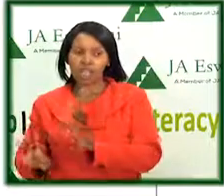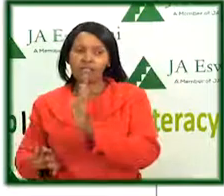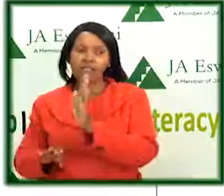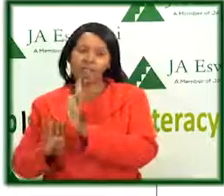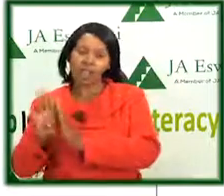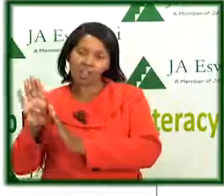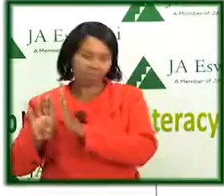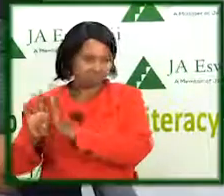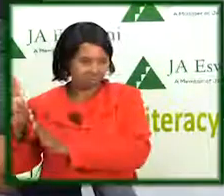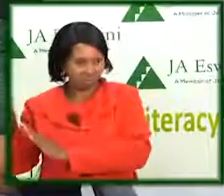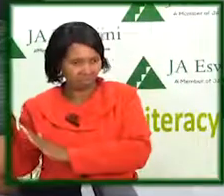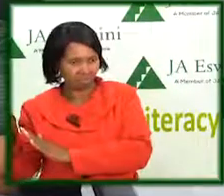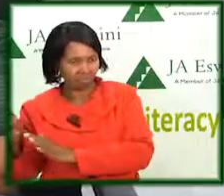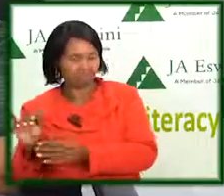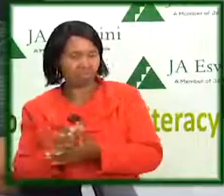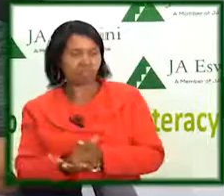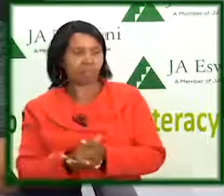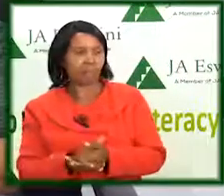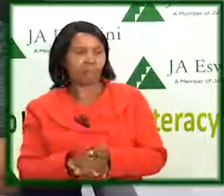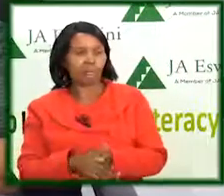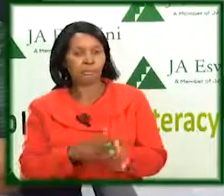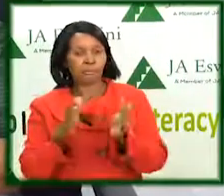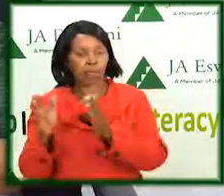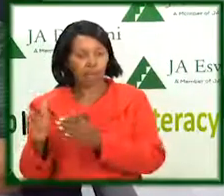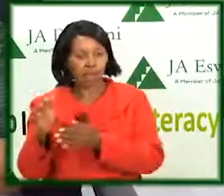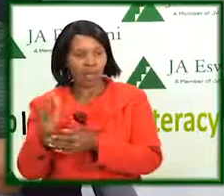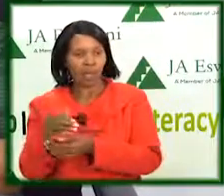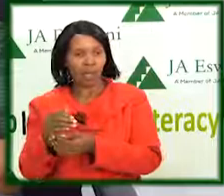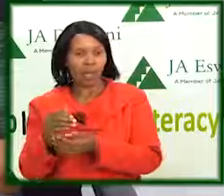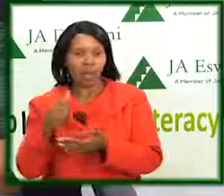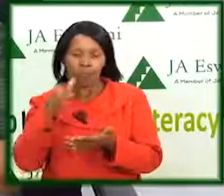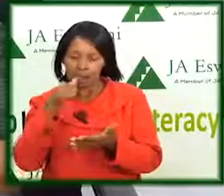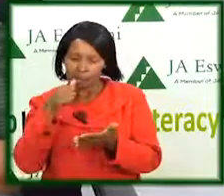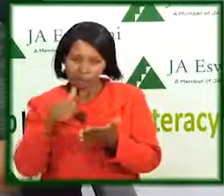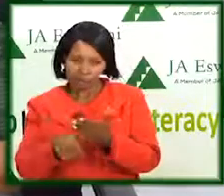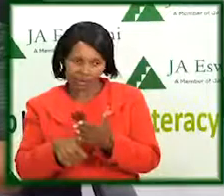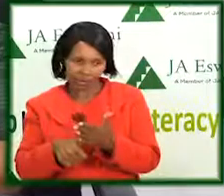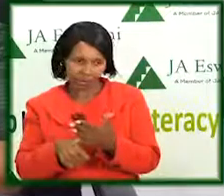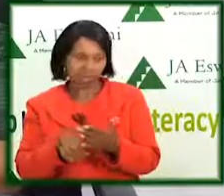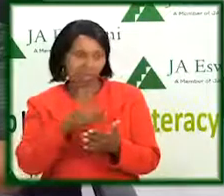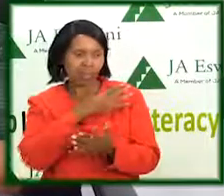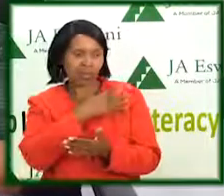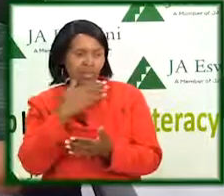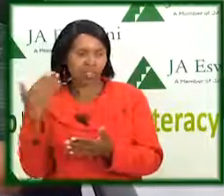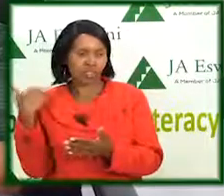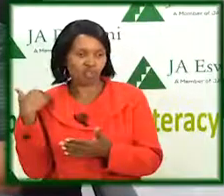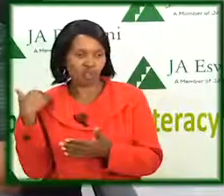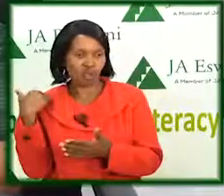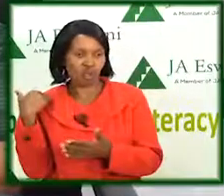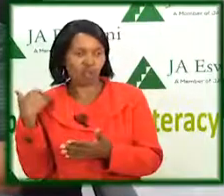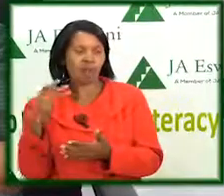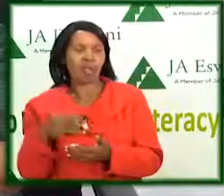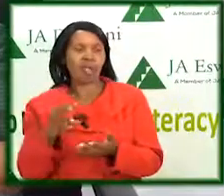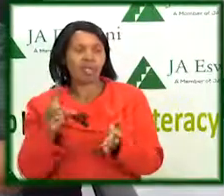program. And then we'll have the general manager's letter to the stakeholders, and we'll have the organogram